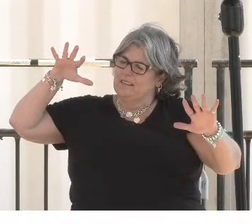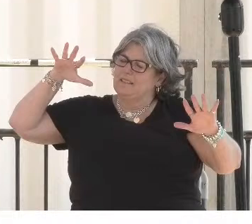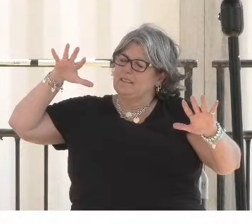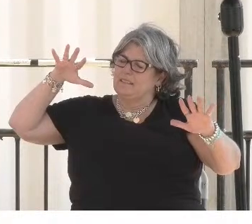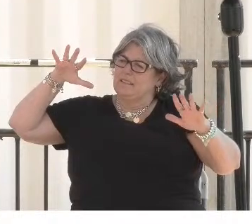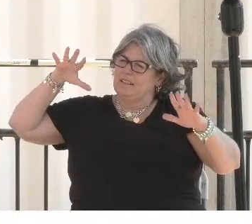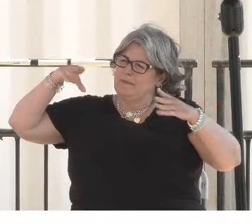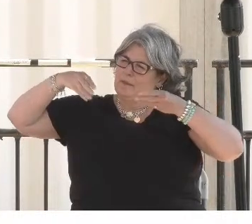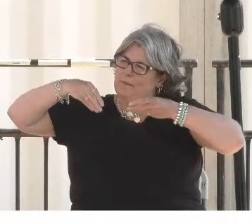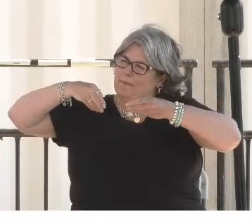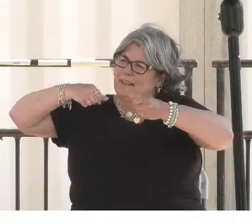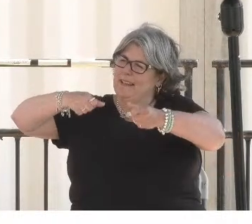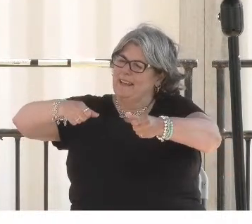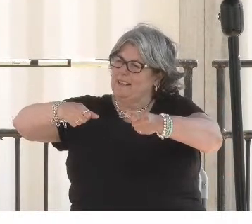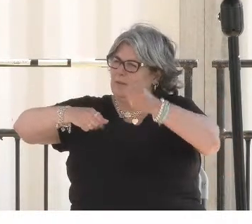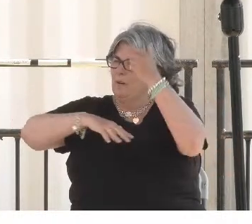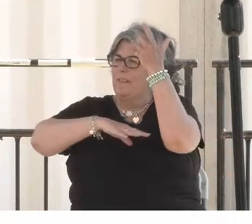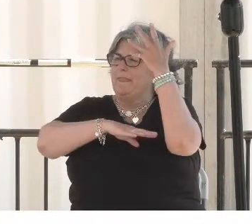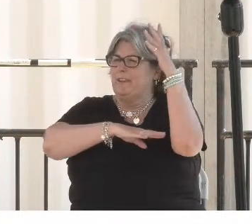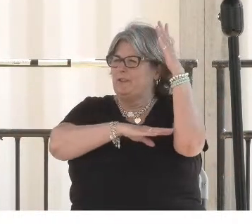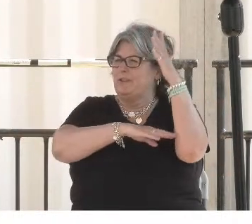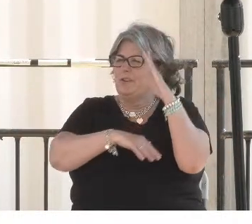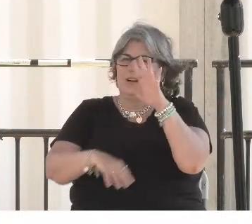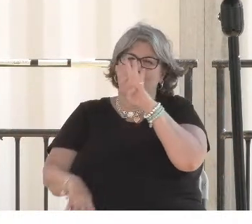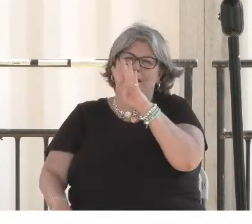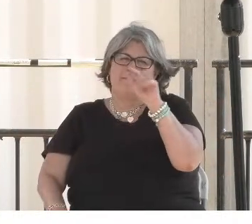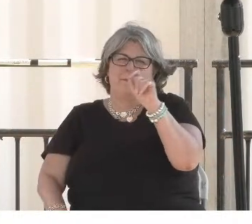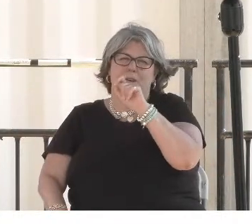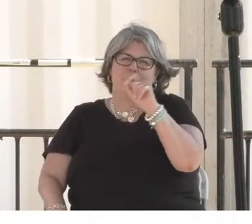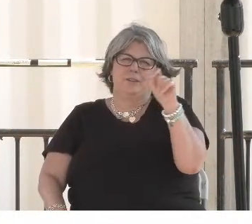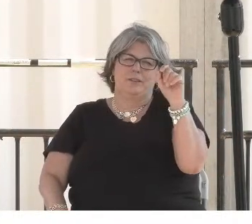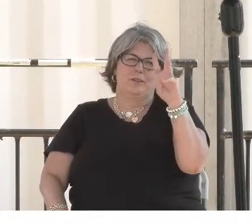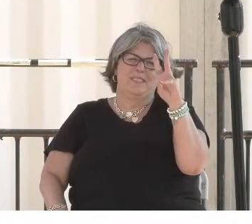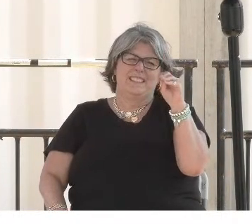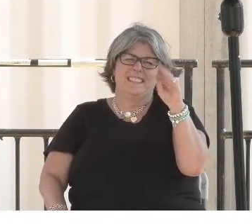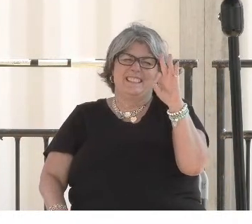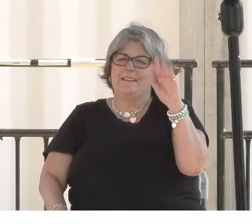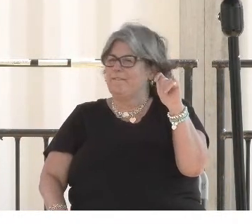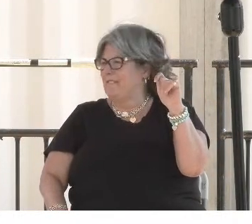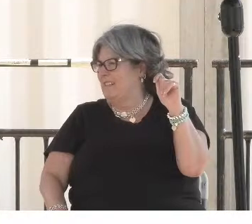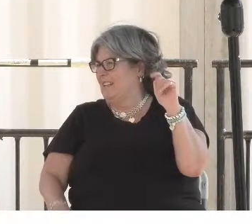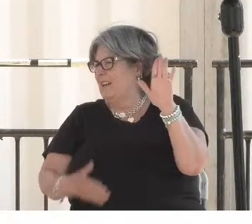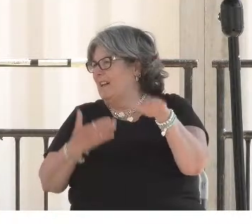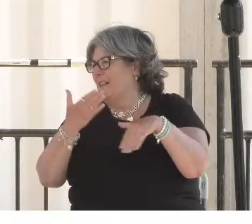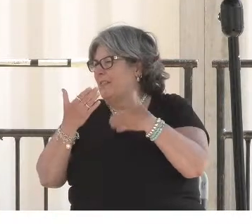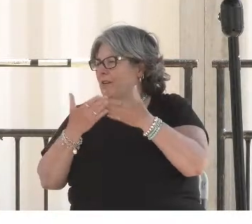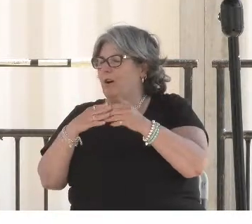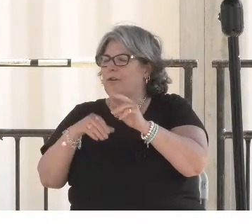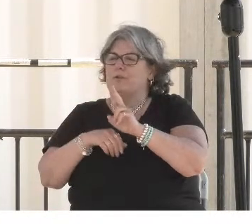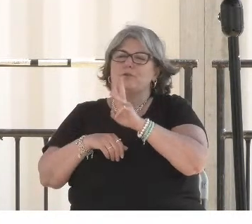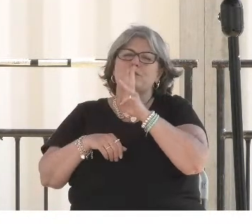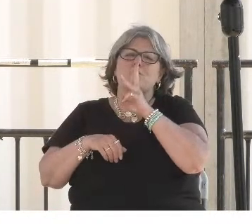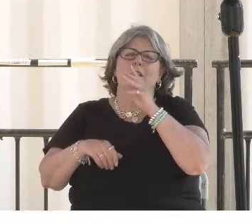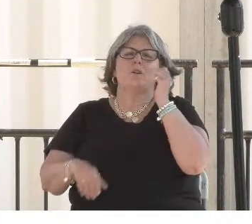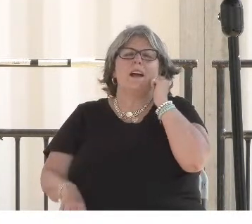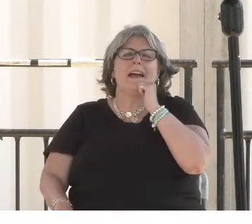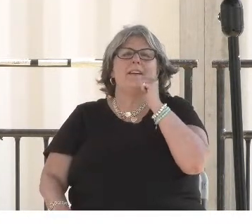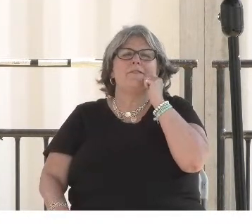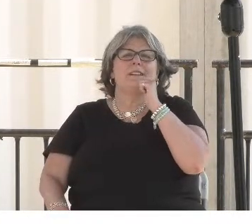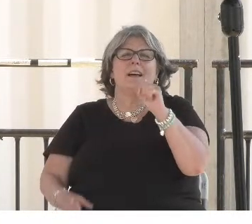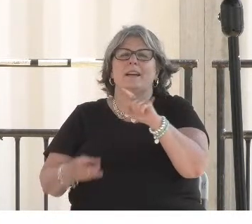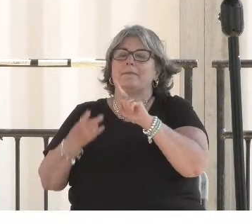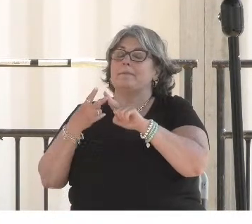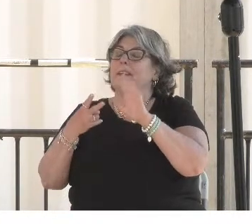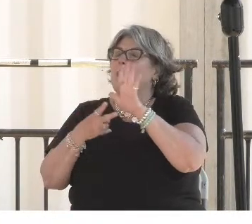planted with these trees that grow to about 40 to 60 feet in height, and they are all pumping water daily. The other